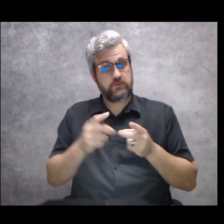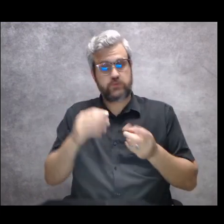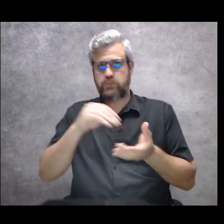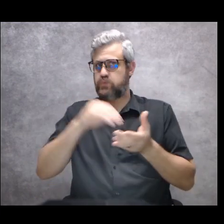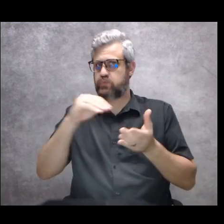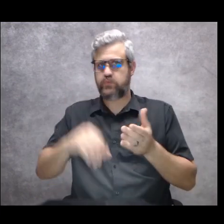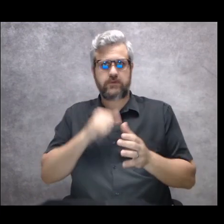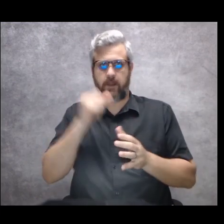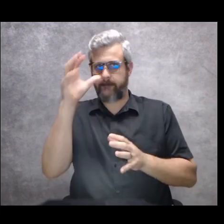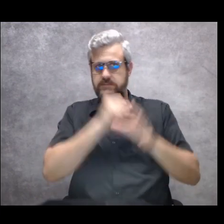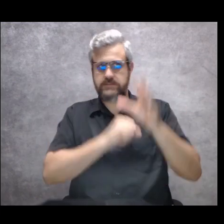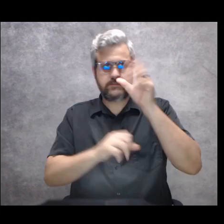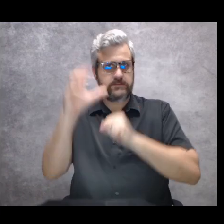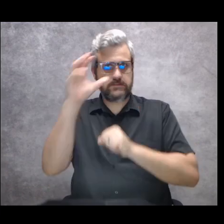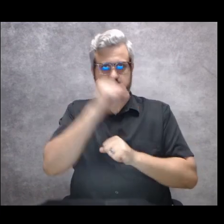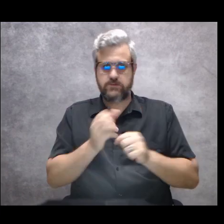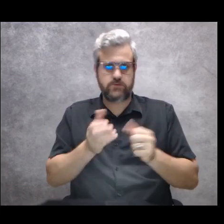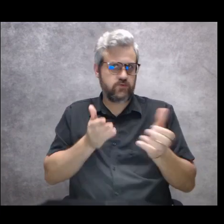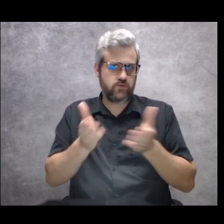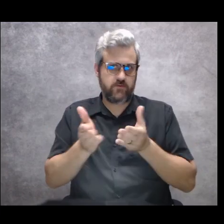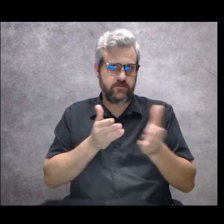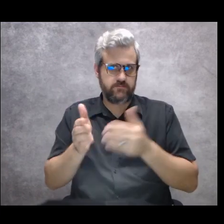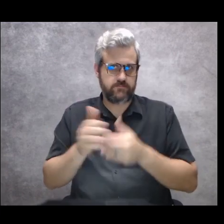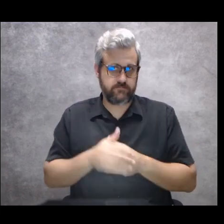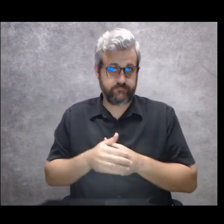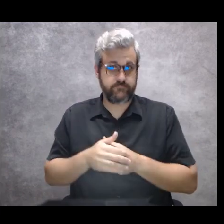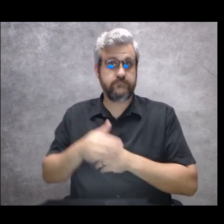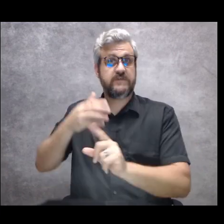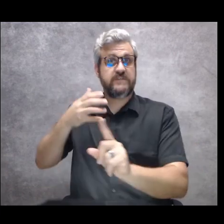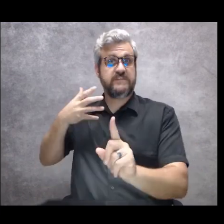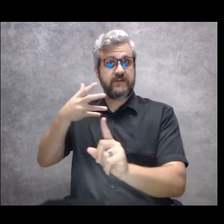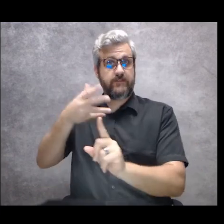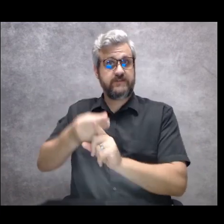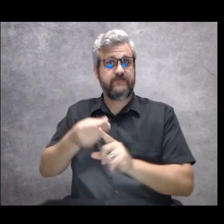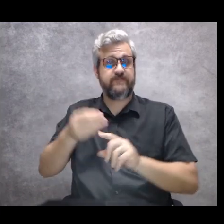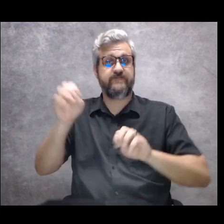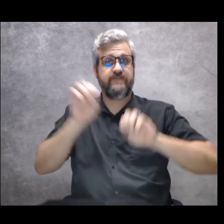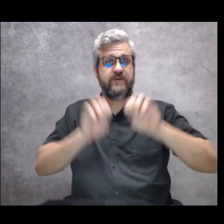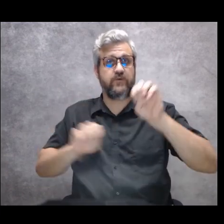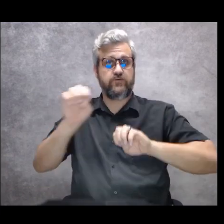missing services. The summative evaluation